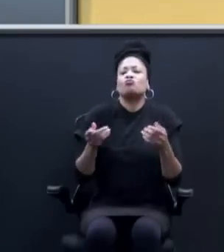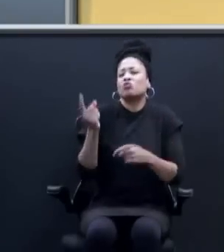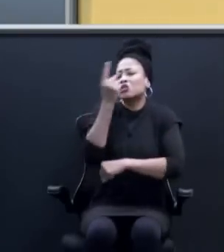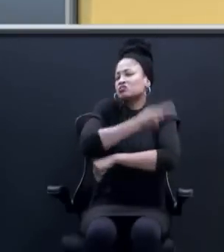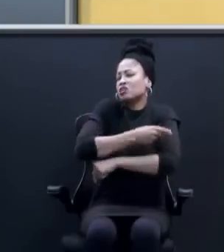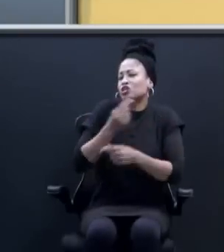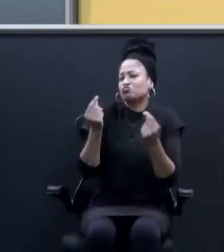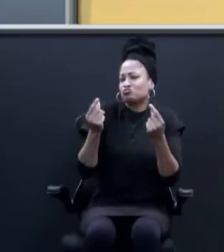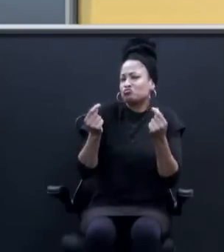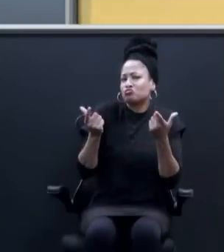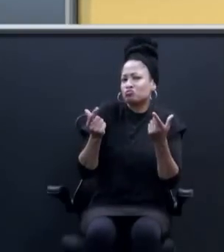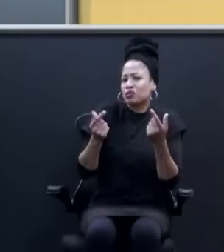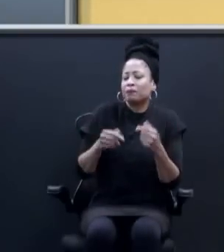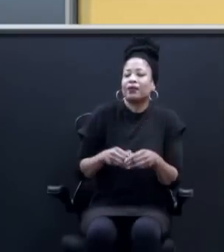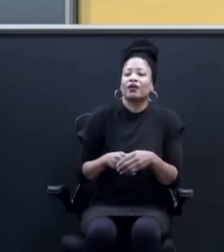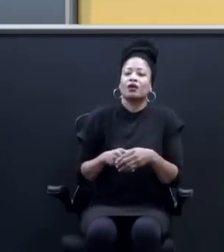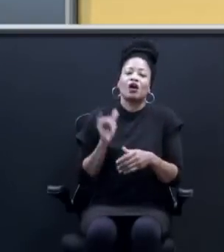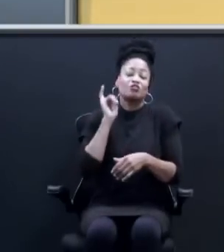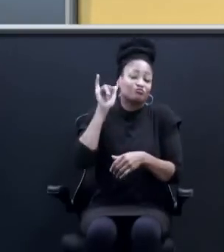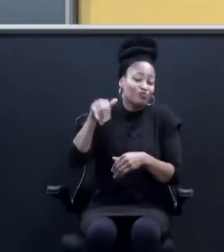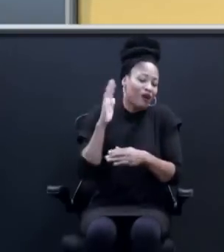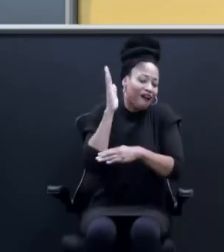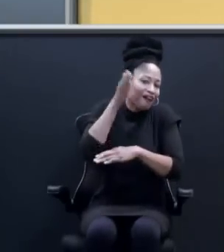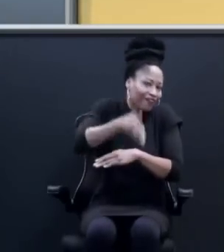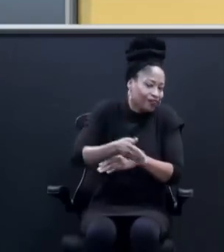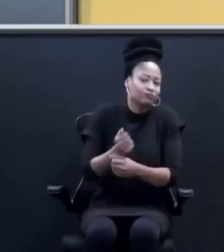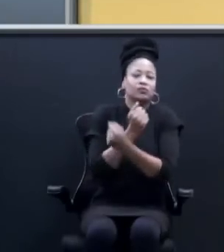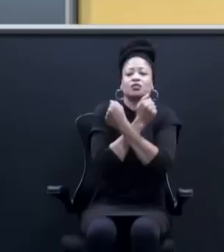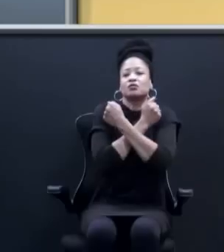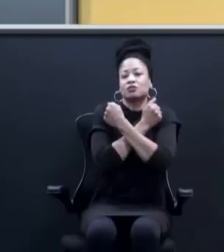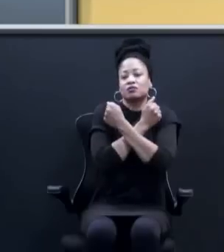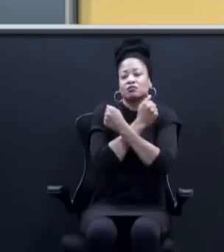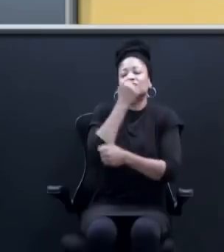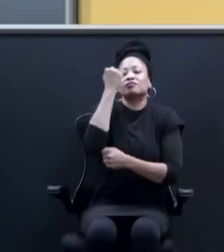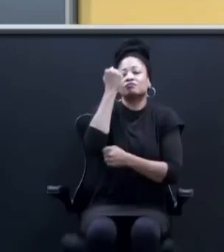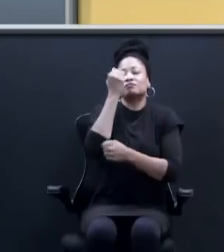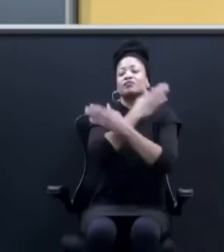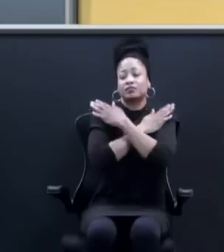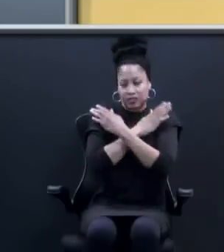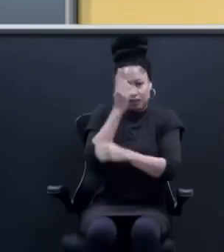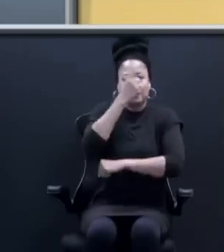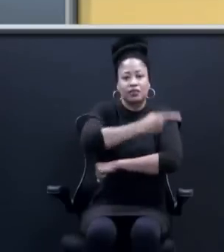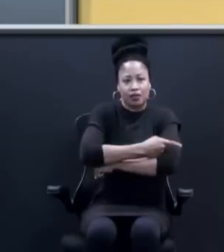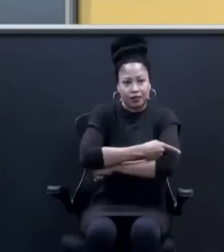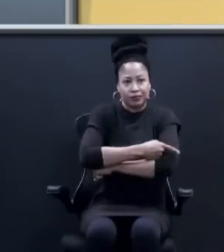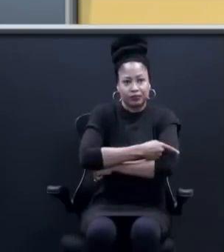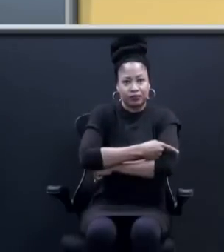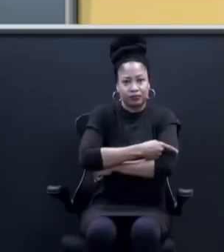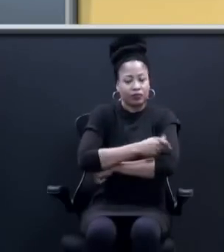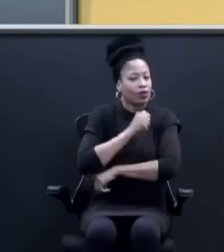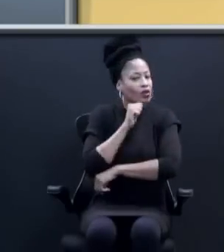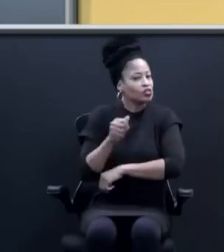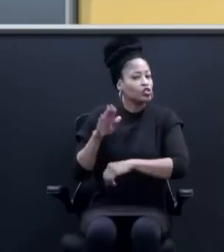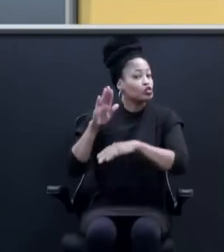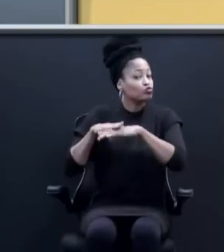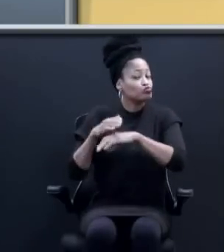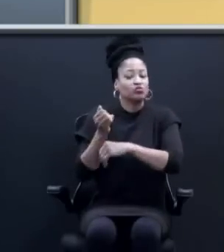Tomorrow after the Sabbath day. Not on the Sabbath day. That have a great meaning, sisters and